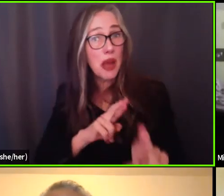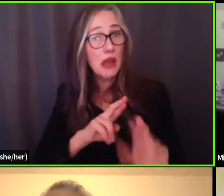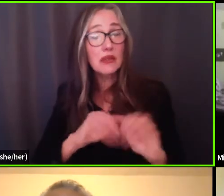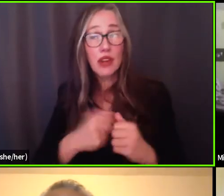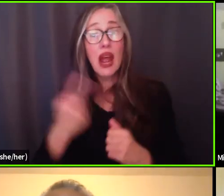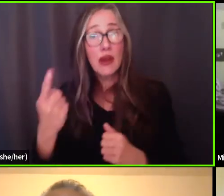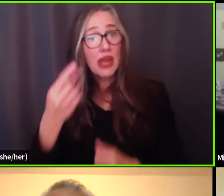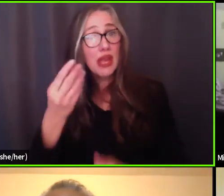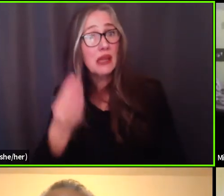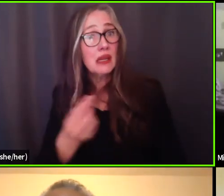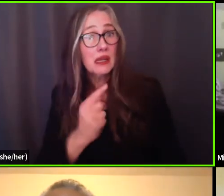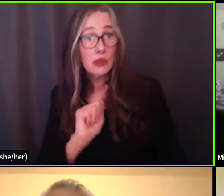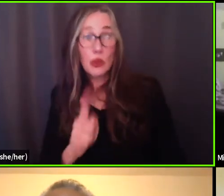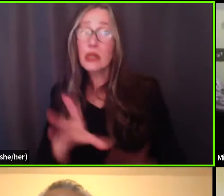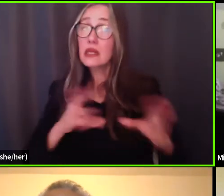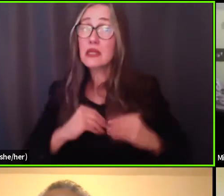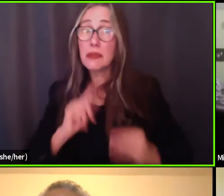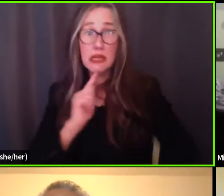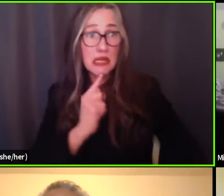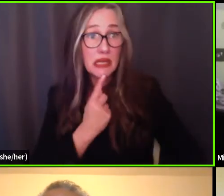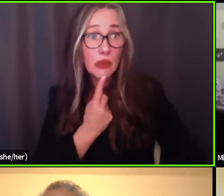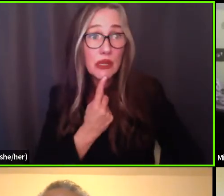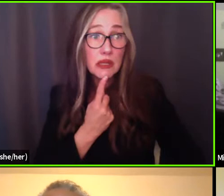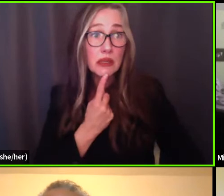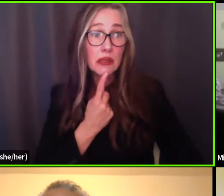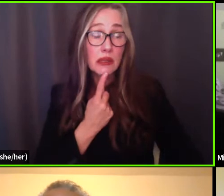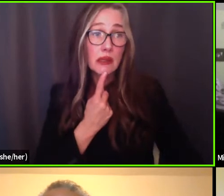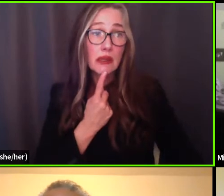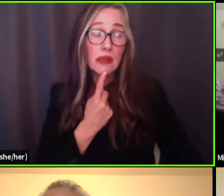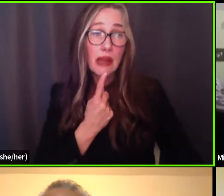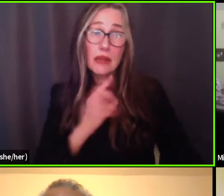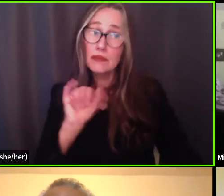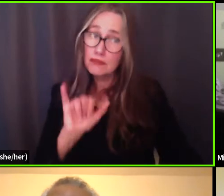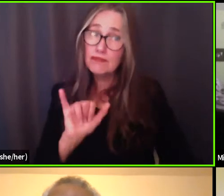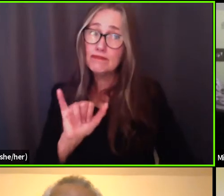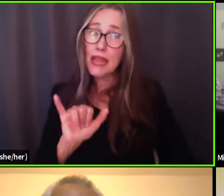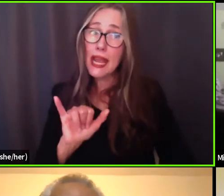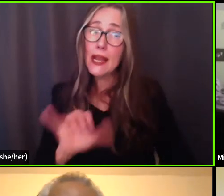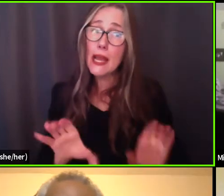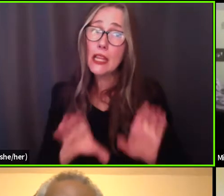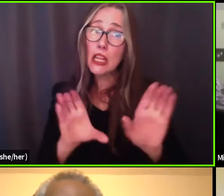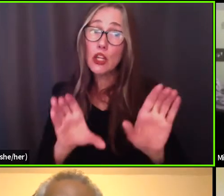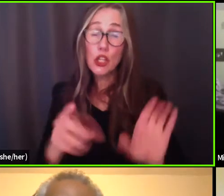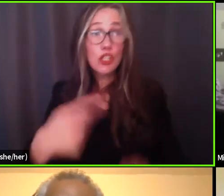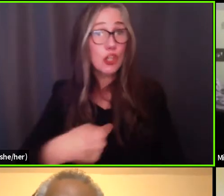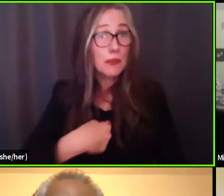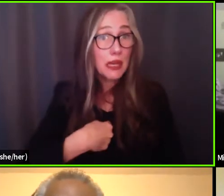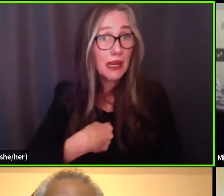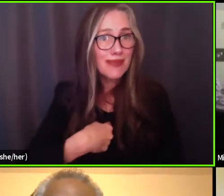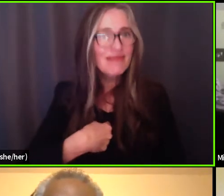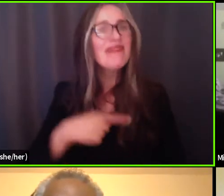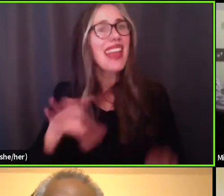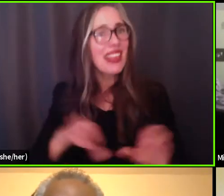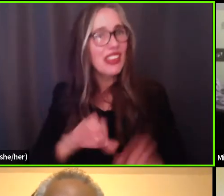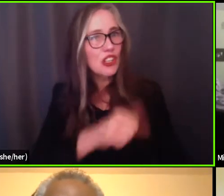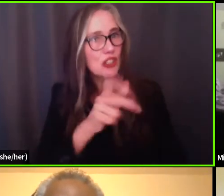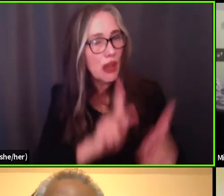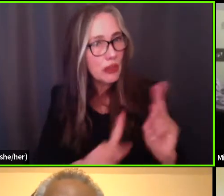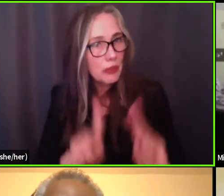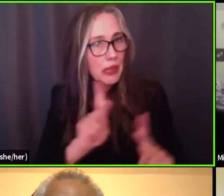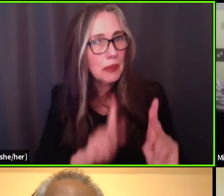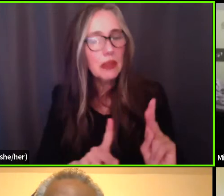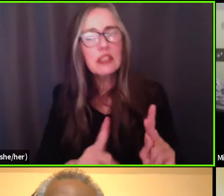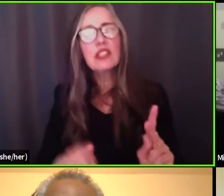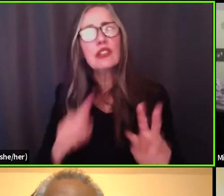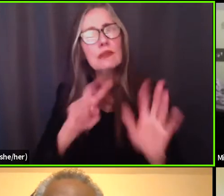have taken this quite seriously and um have uh have encouraged not only me but others to continue to uh look at this